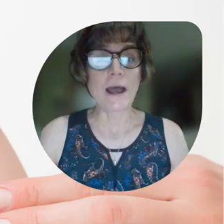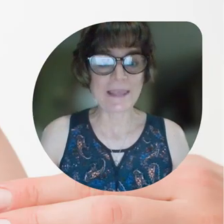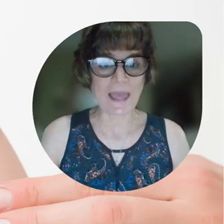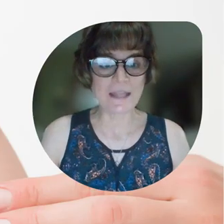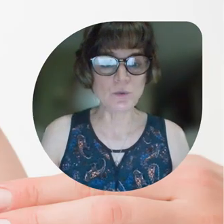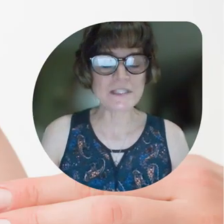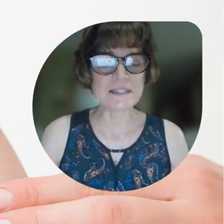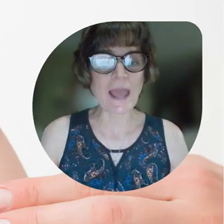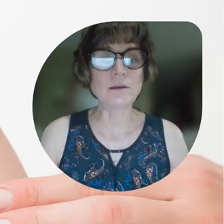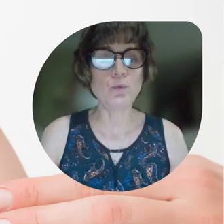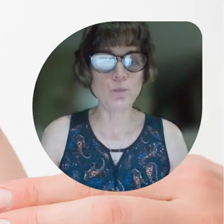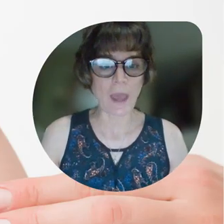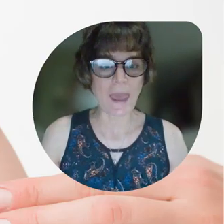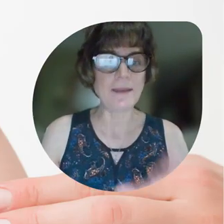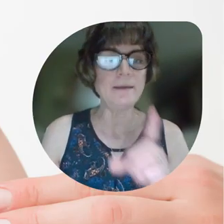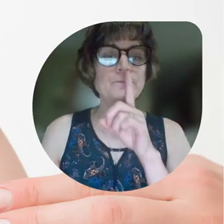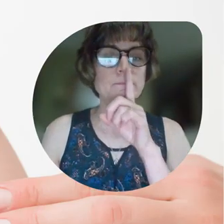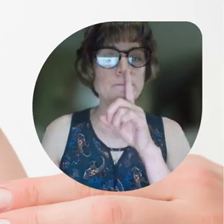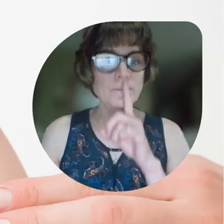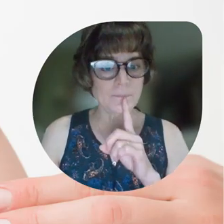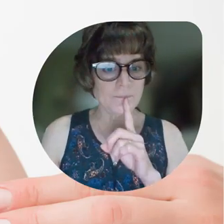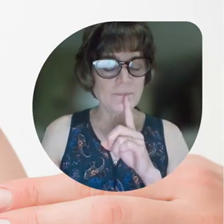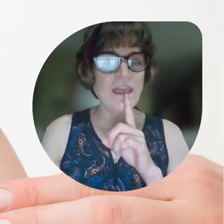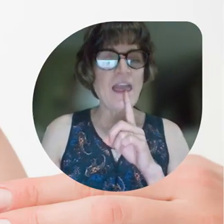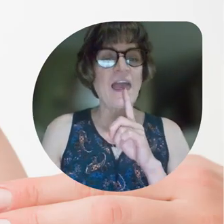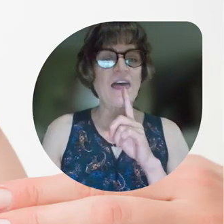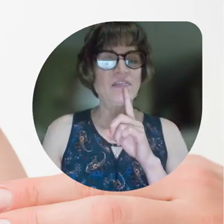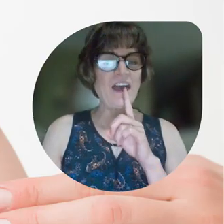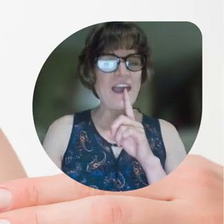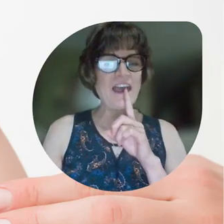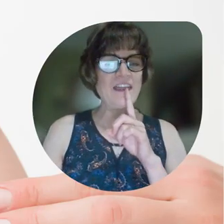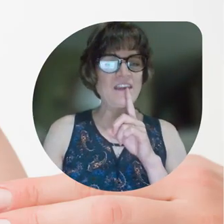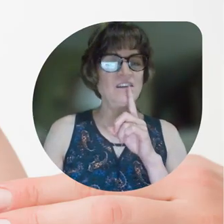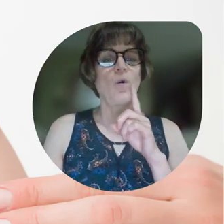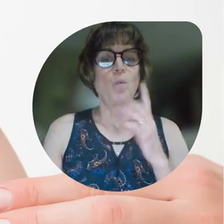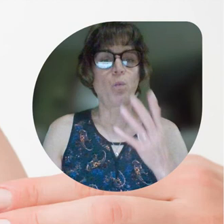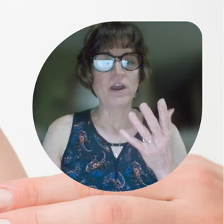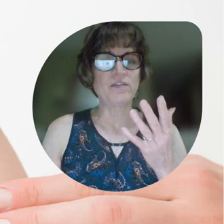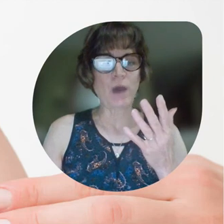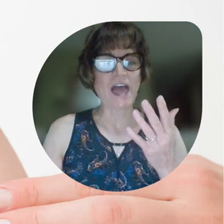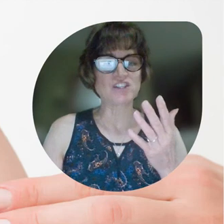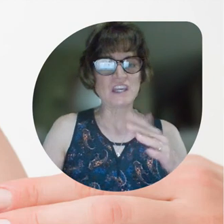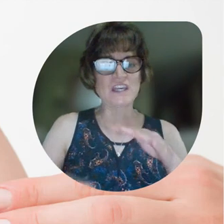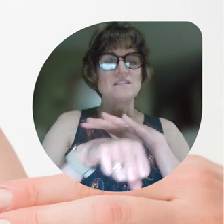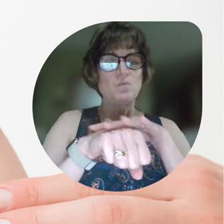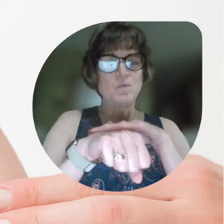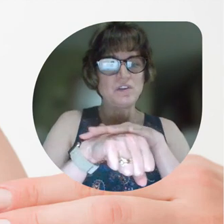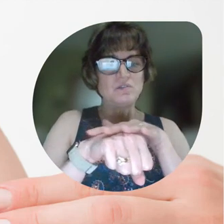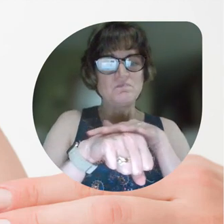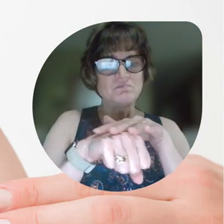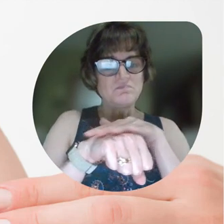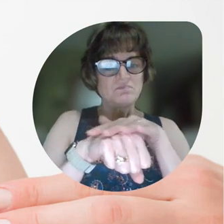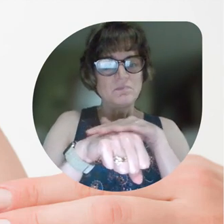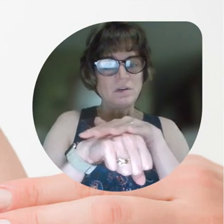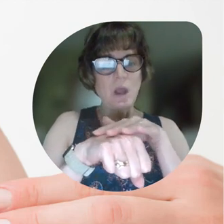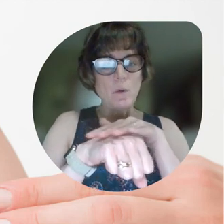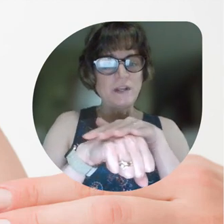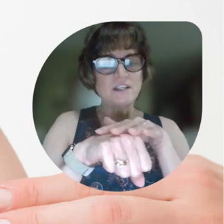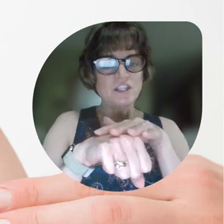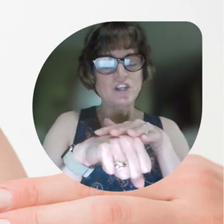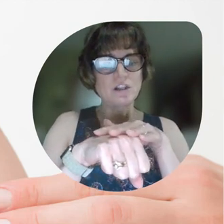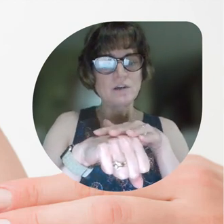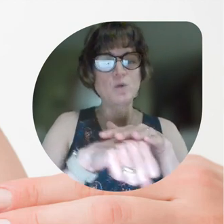So again, you would sign red. And then where the rash is, where you